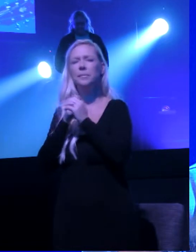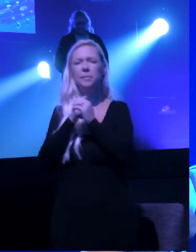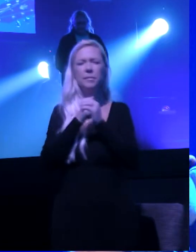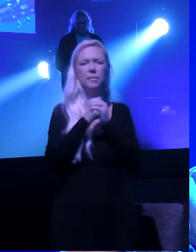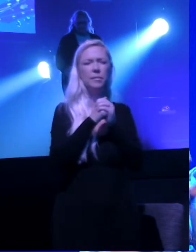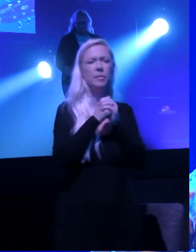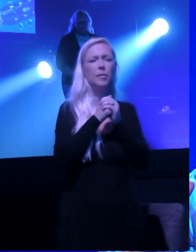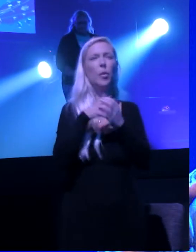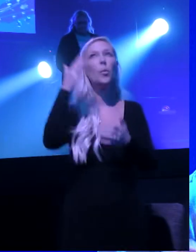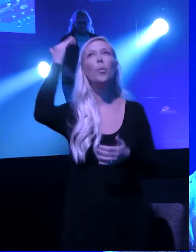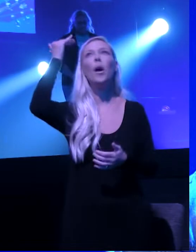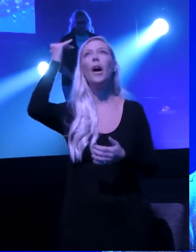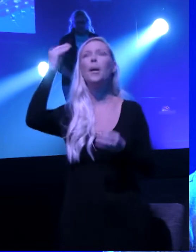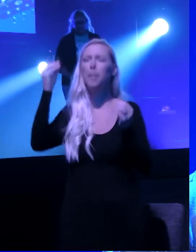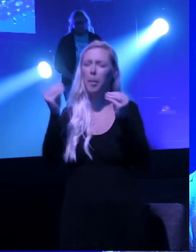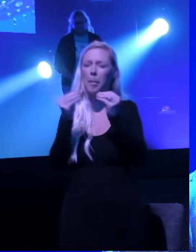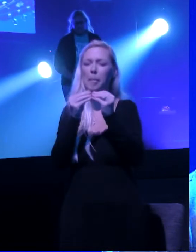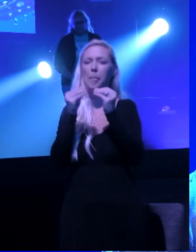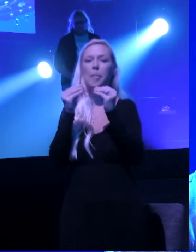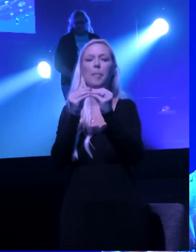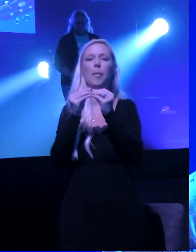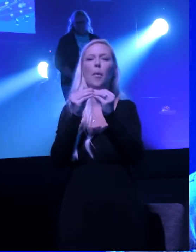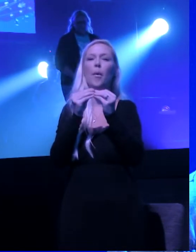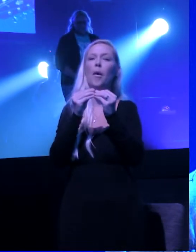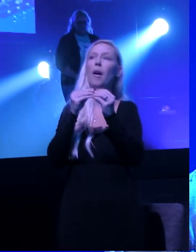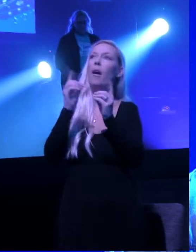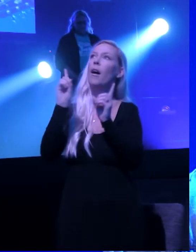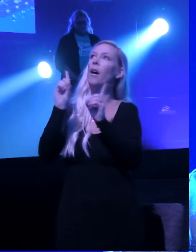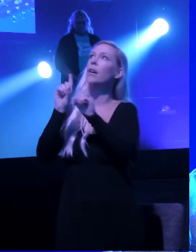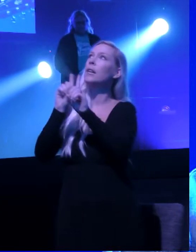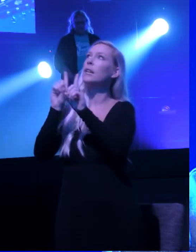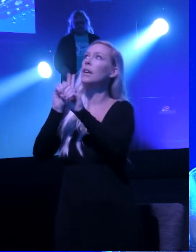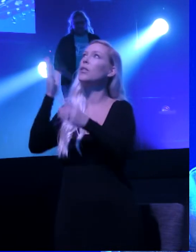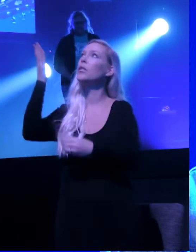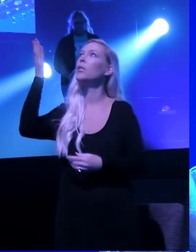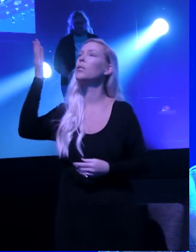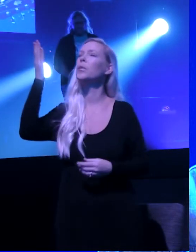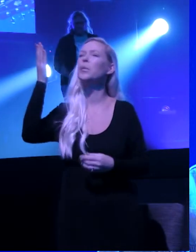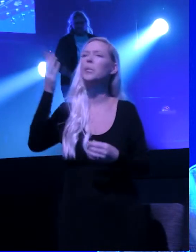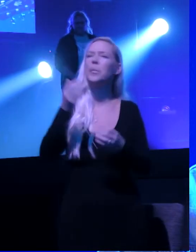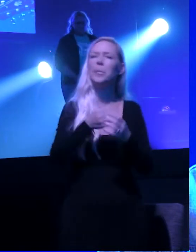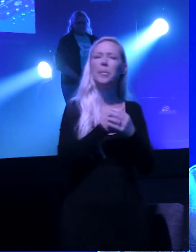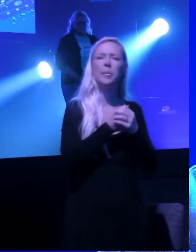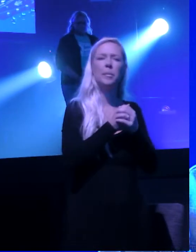Pray that we would be more like you when we leave here today than when we came in.